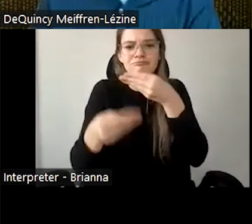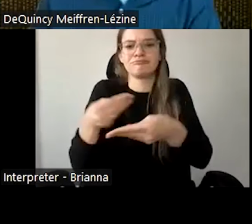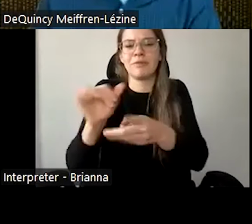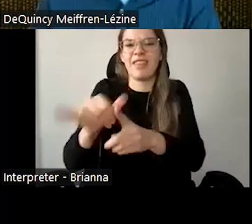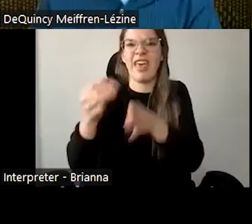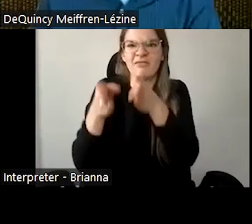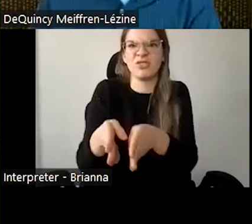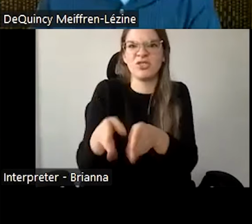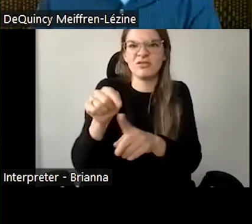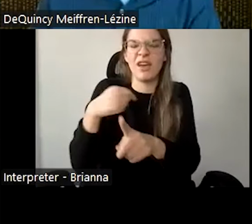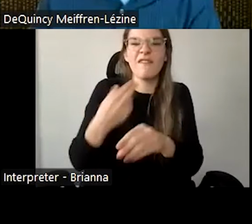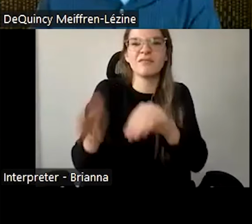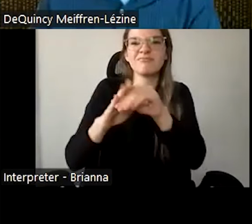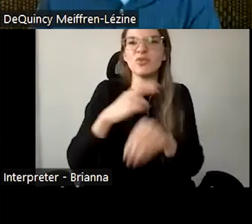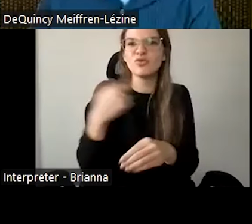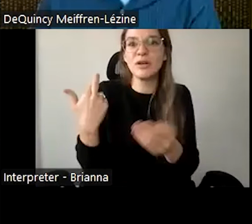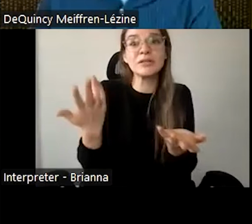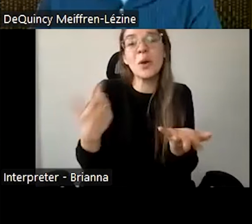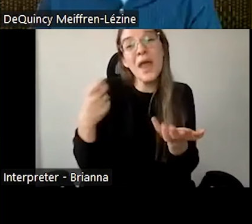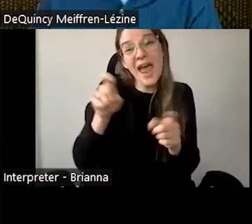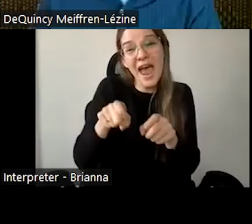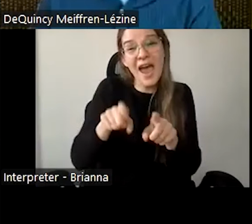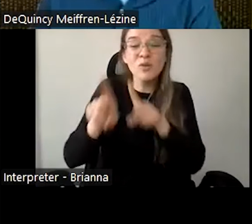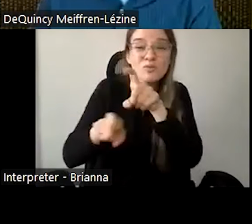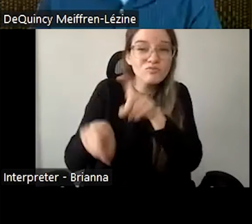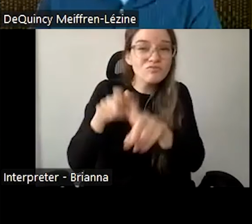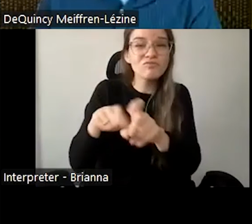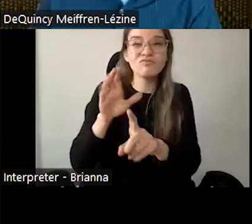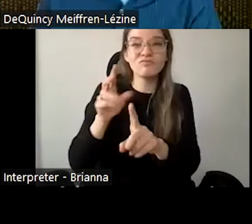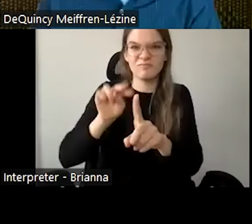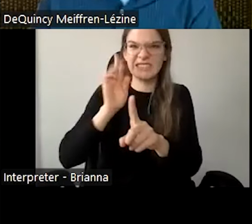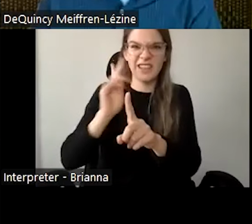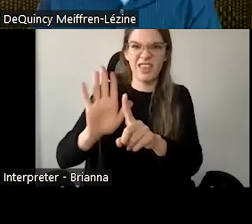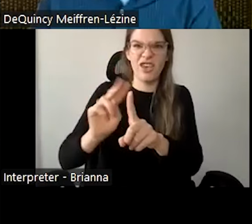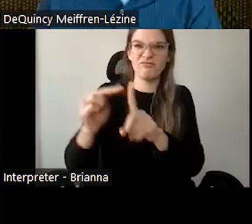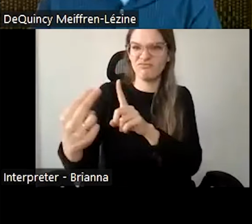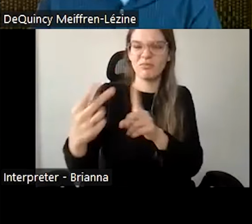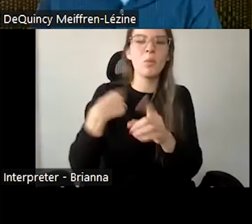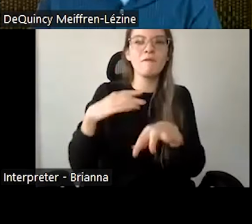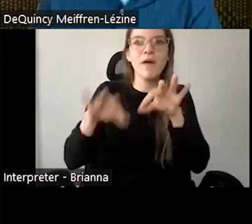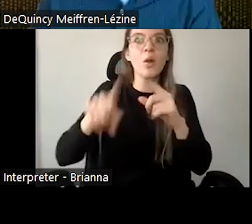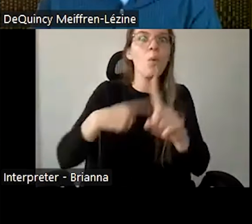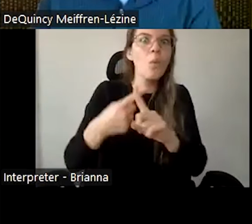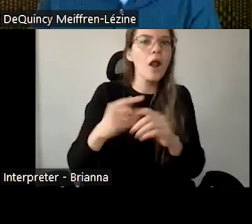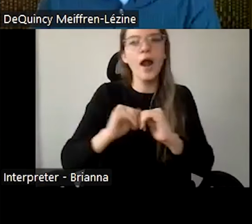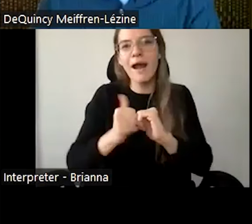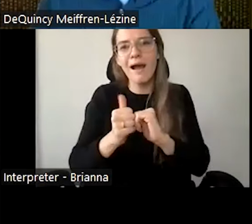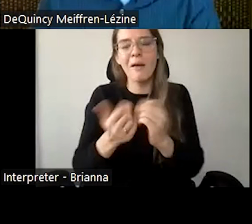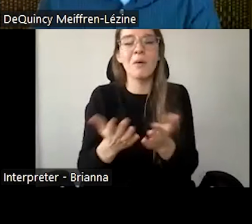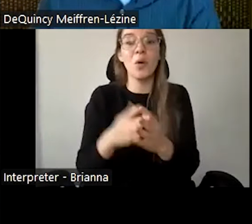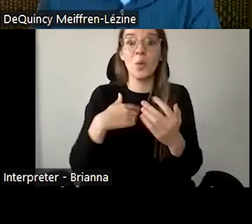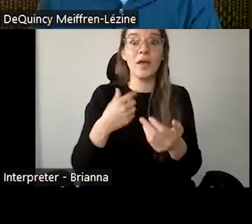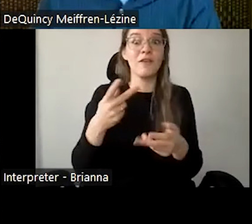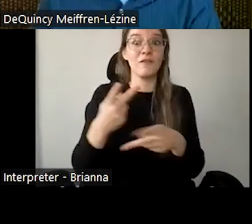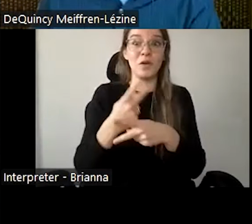a higher risk. We need to talk to them to find that out. But when we do, what we might discover is the aspects